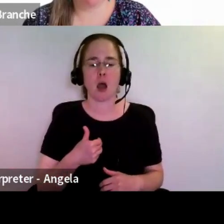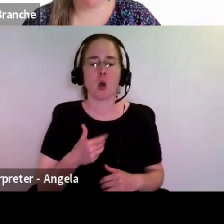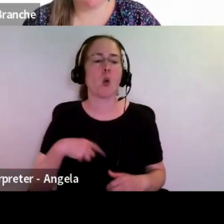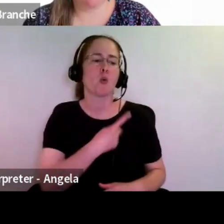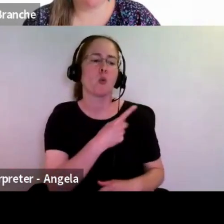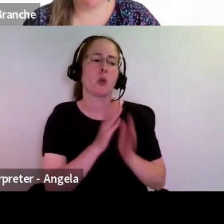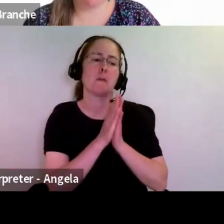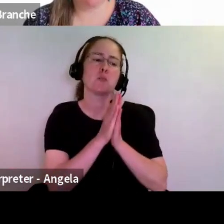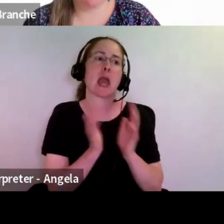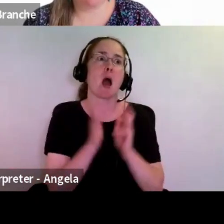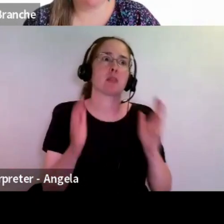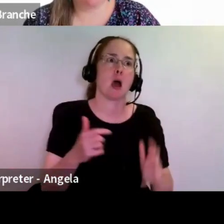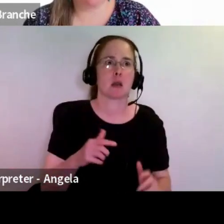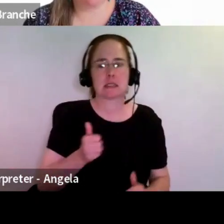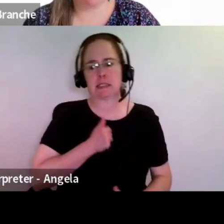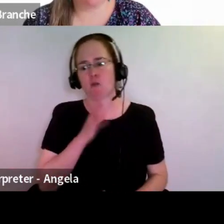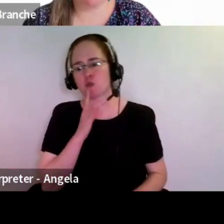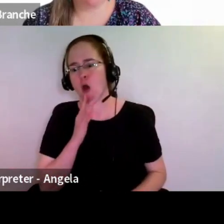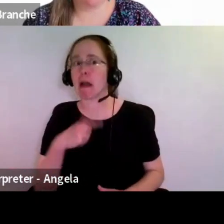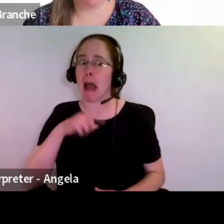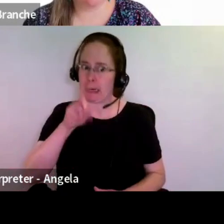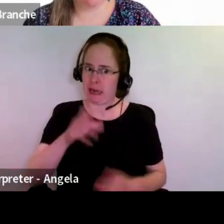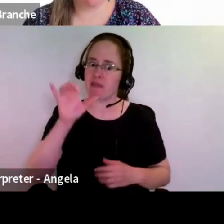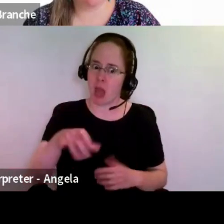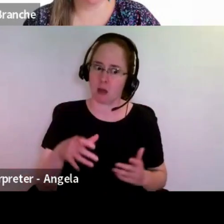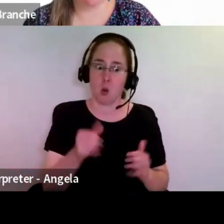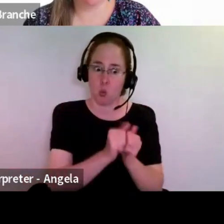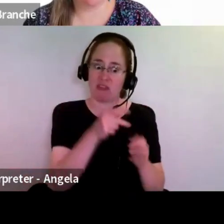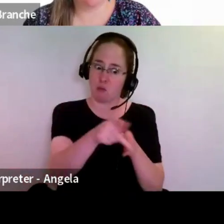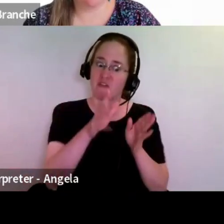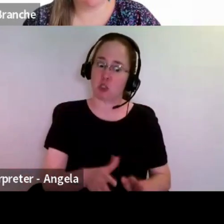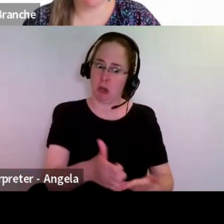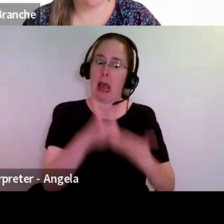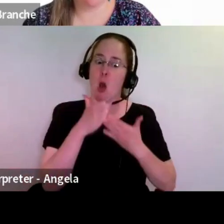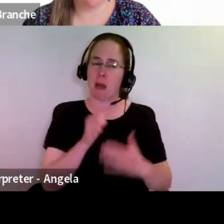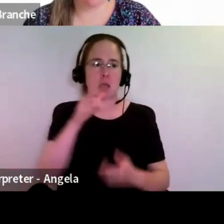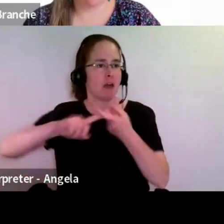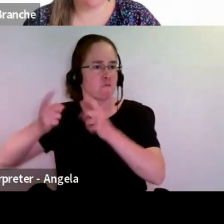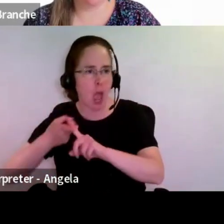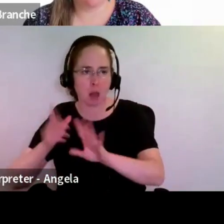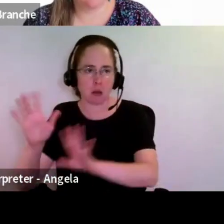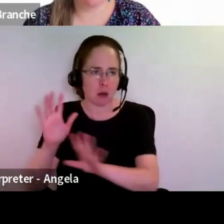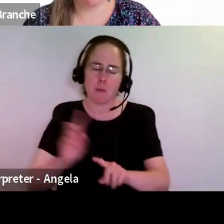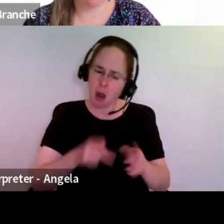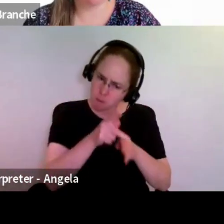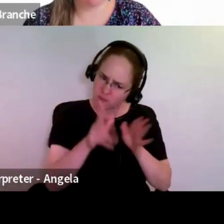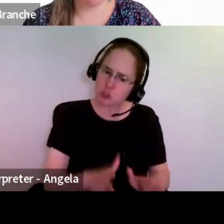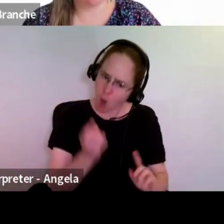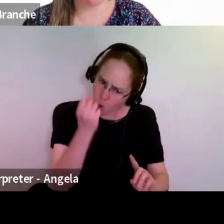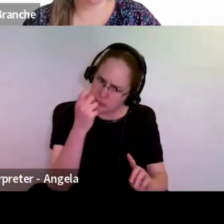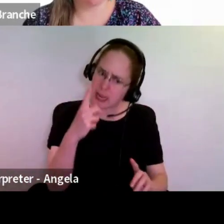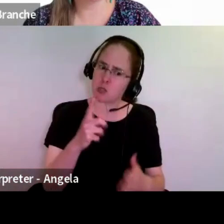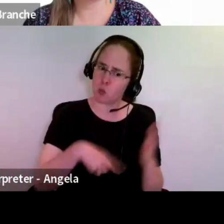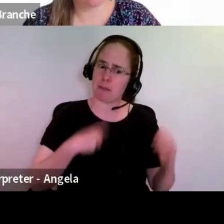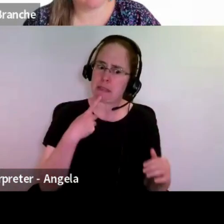lot, and I do need that outlet for a professional, you know, not a friend, or for someone who understands what